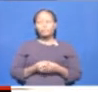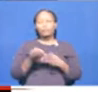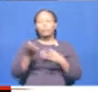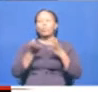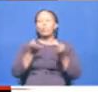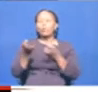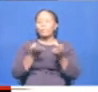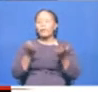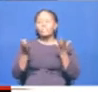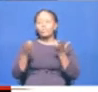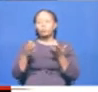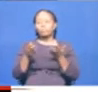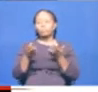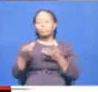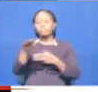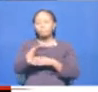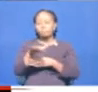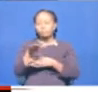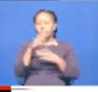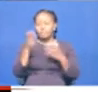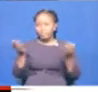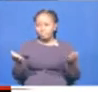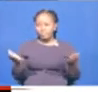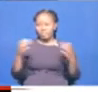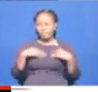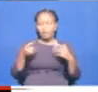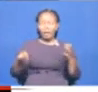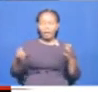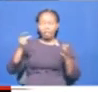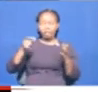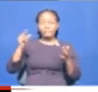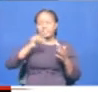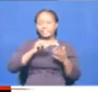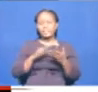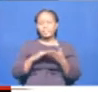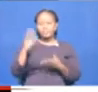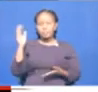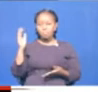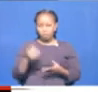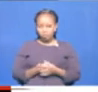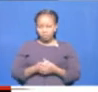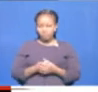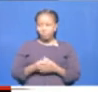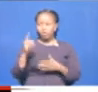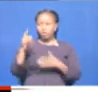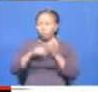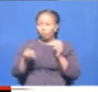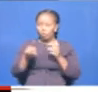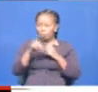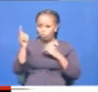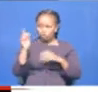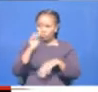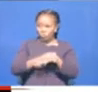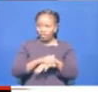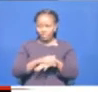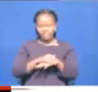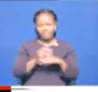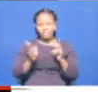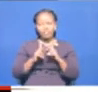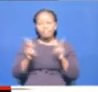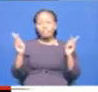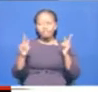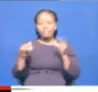has seen increase in supply, but what you find, it's normally very centralized. You